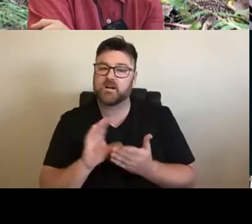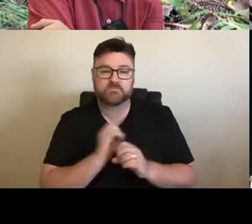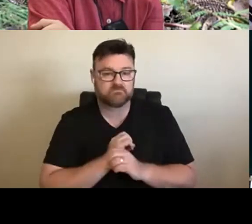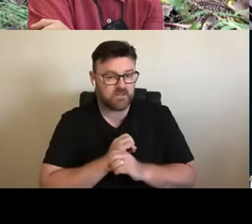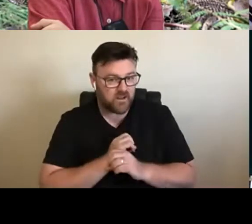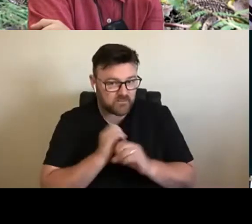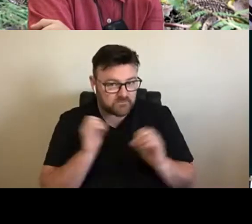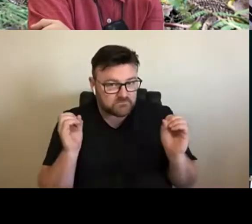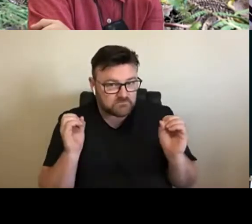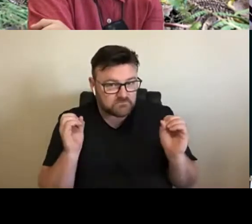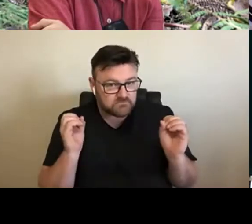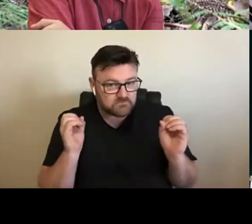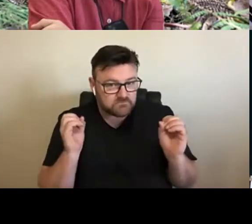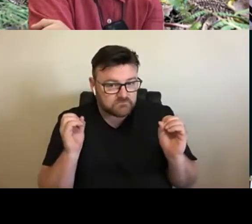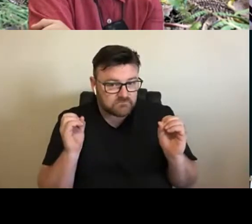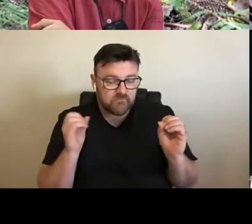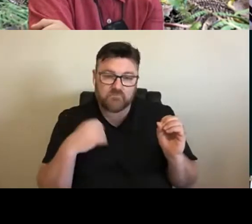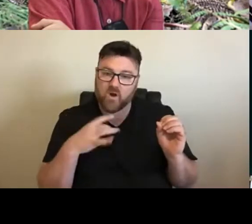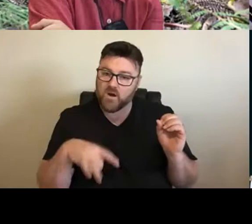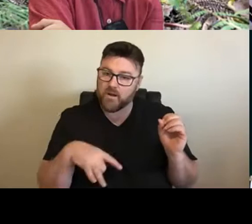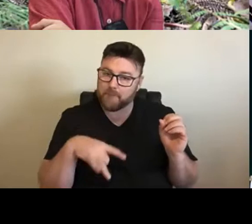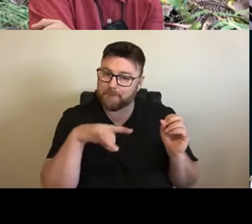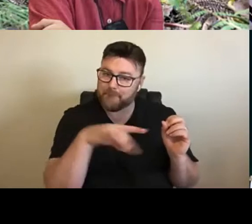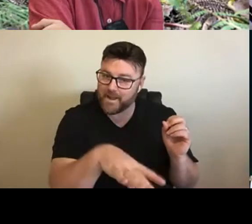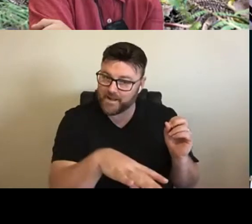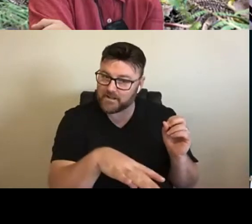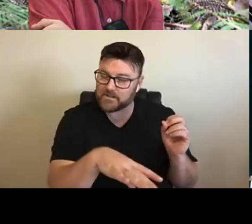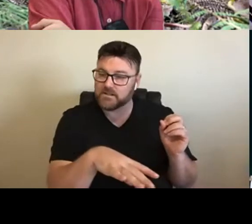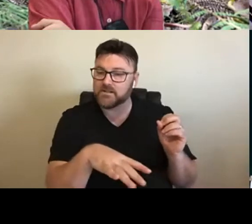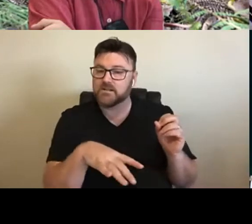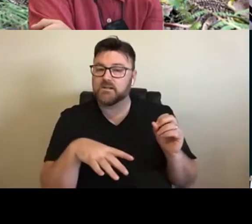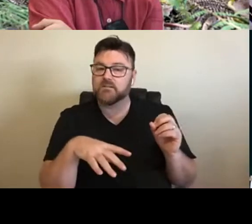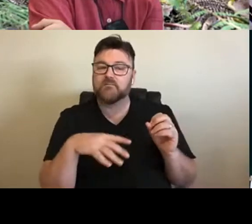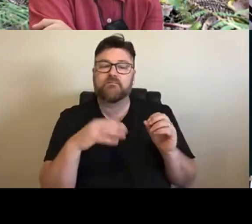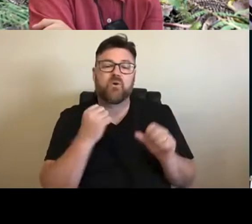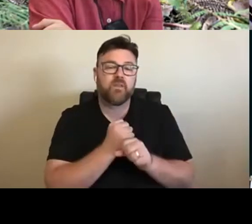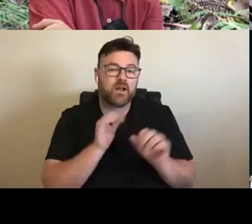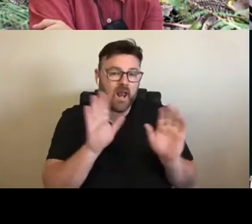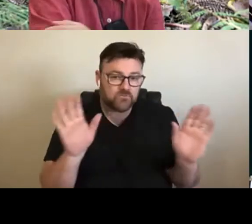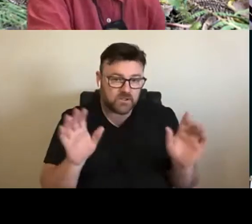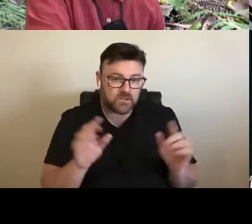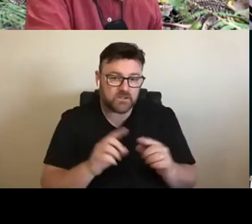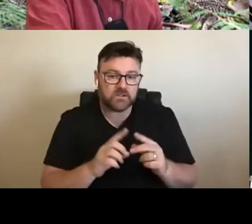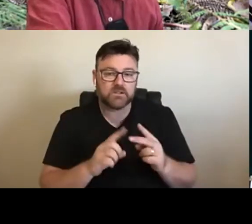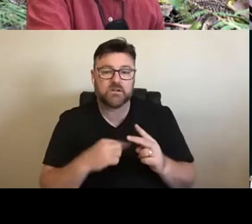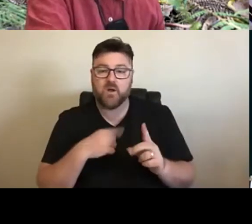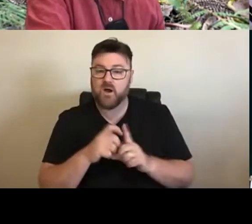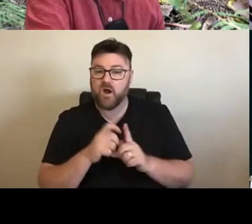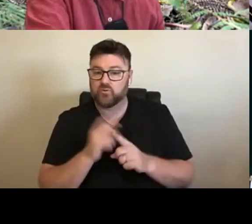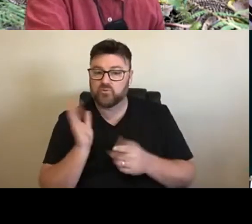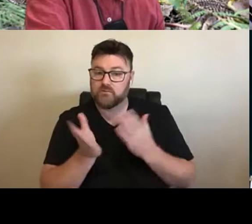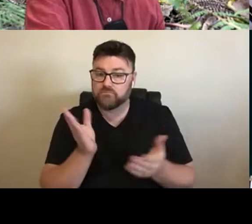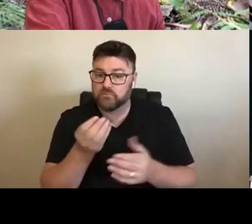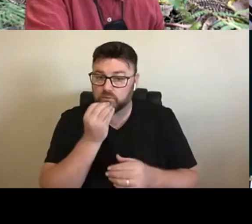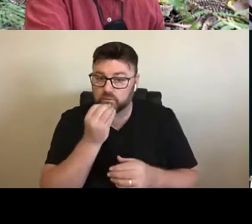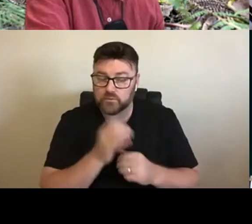for the gallery. I got the artists together. I paid for my daughter did the catering. We got some grog